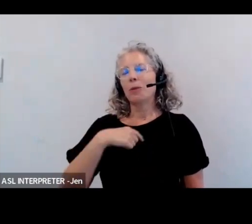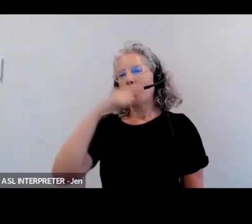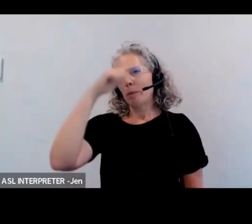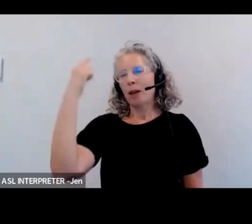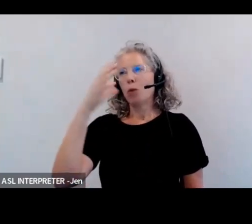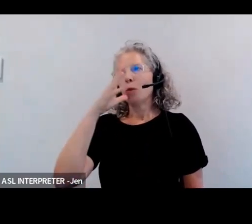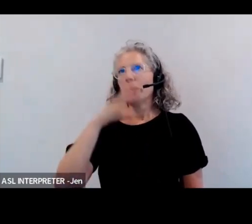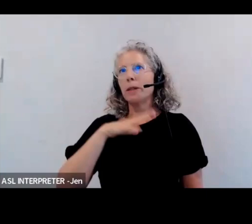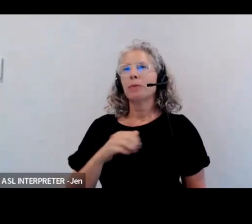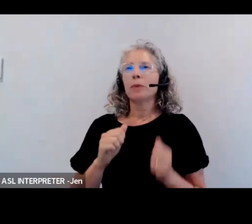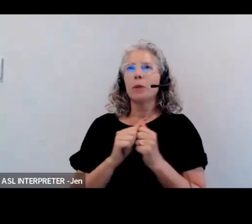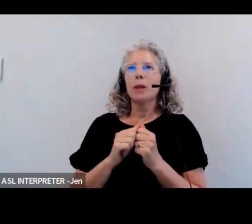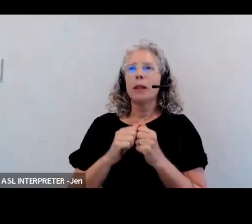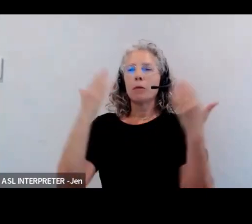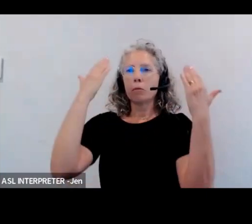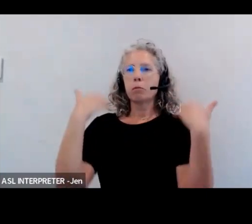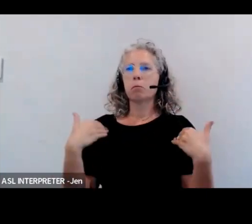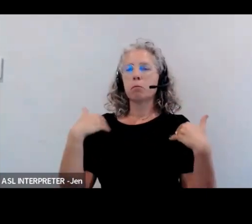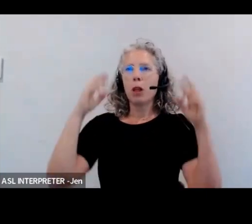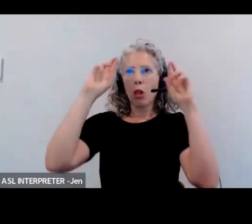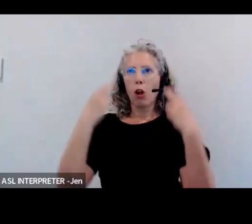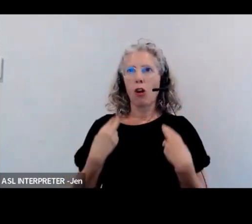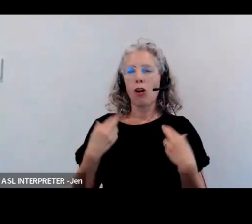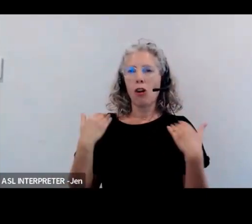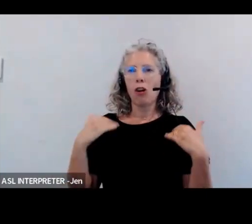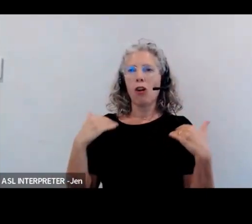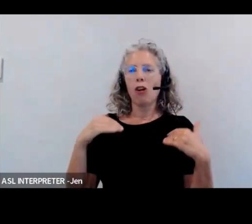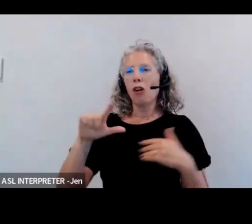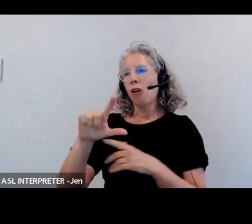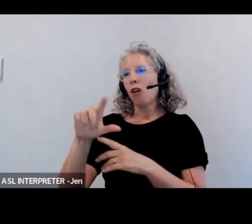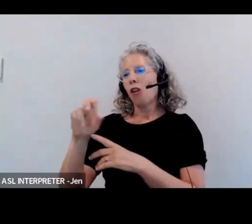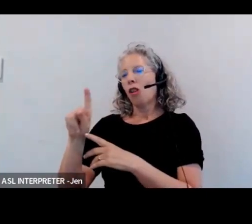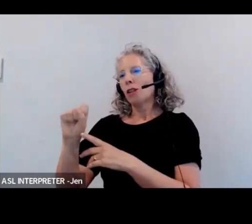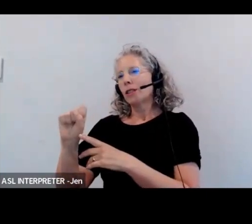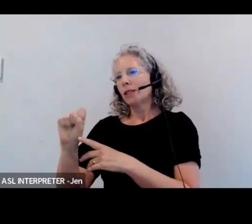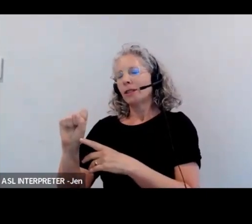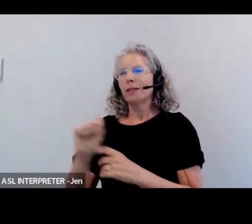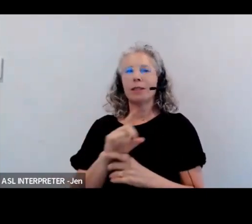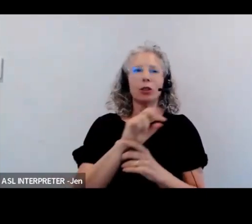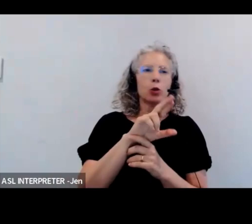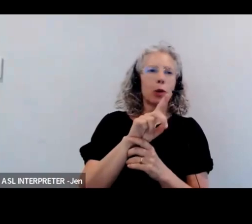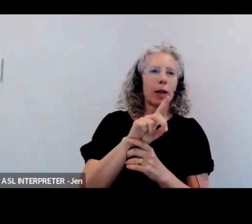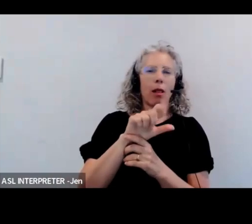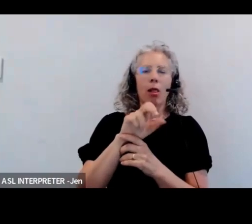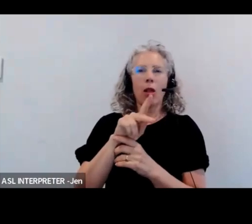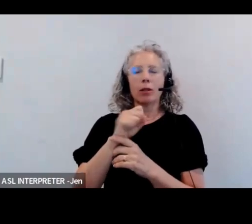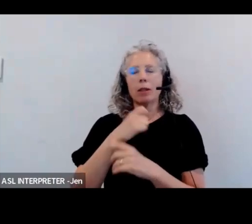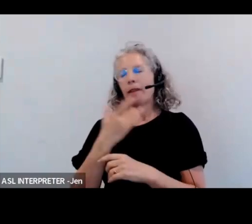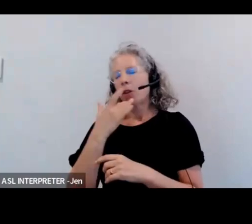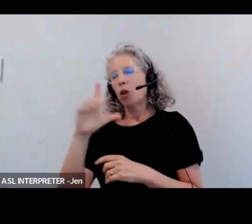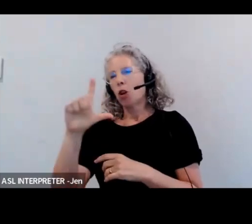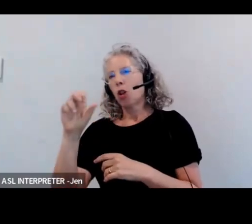woman with medium length locks, or some people may call them dreadlocks. I prefer locks. I have